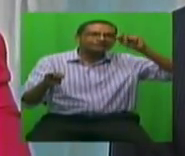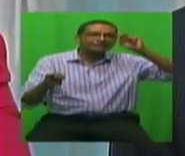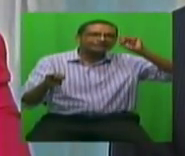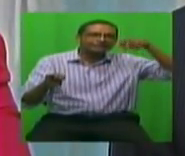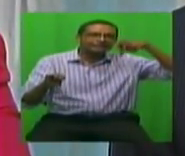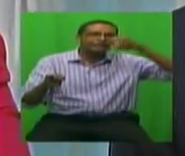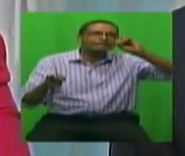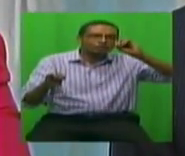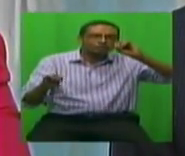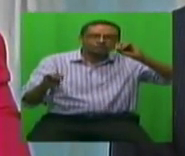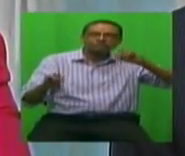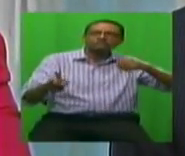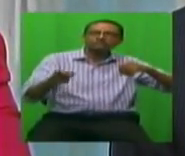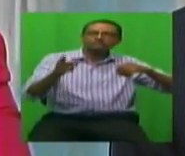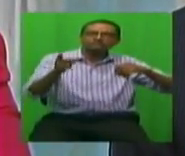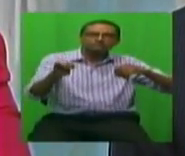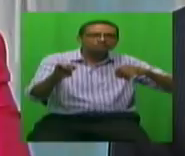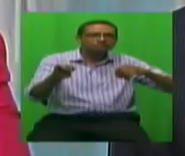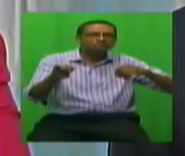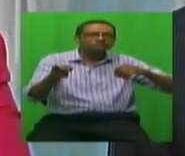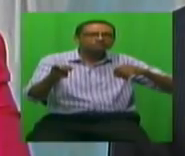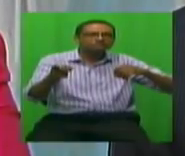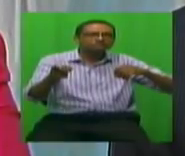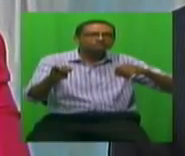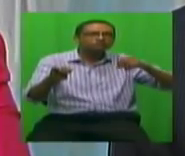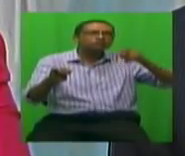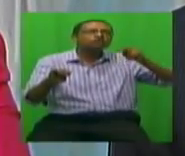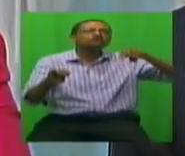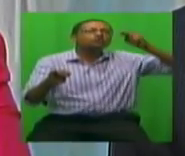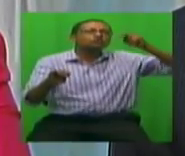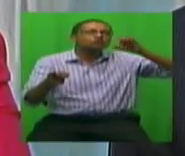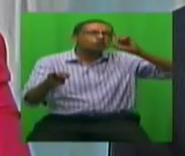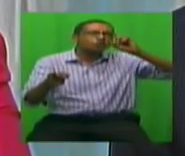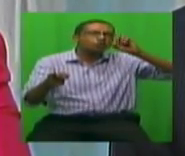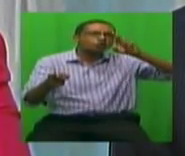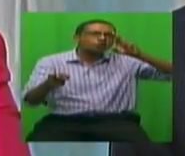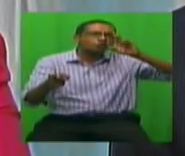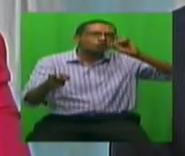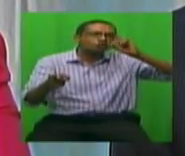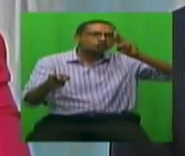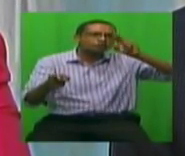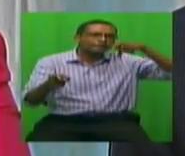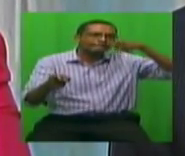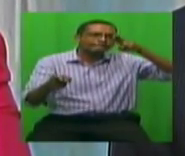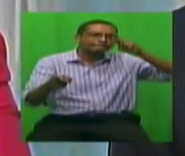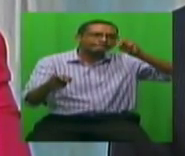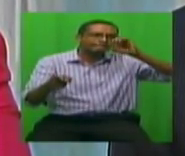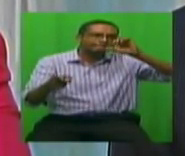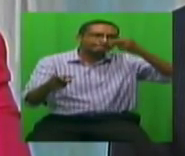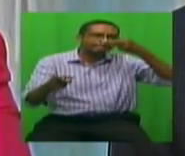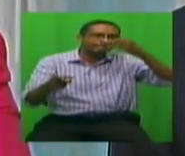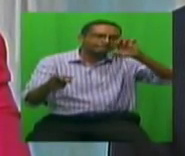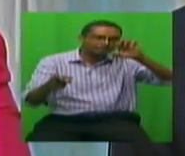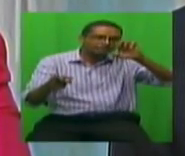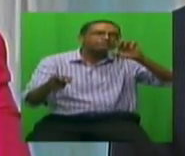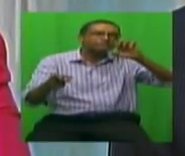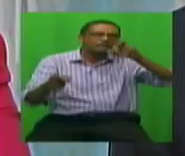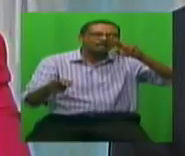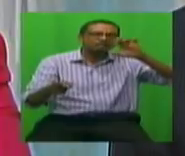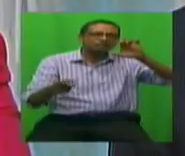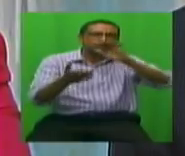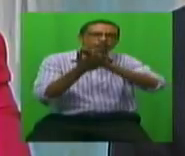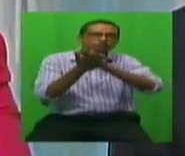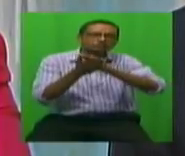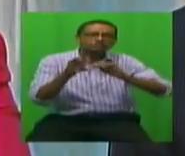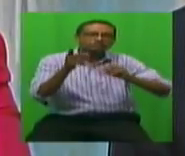Oropouche Government Primary School, the North Oropouche RC Primary School, the San Rafael RC